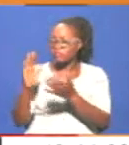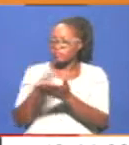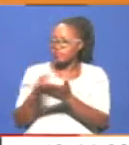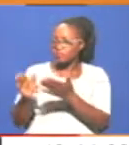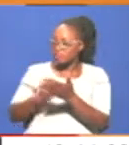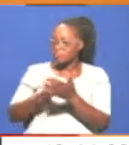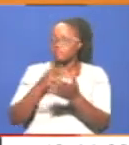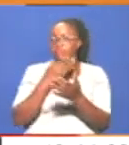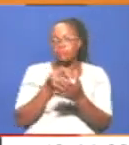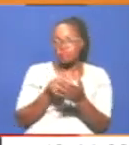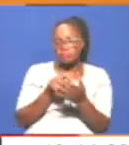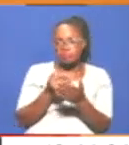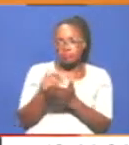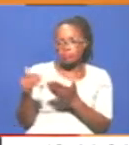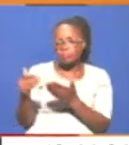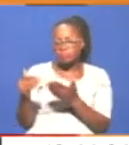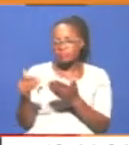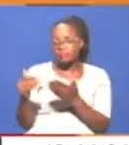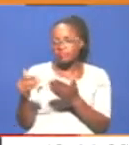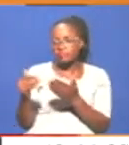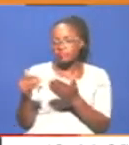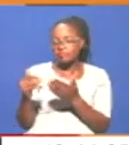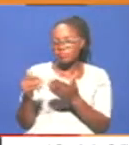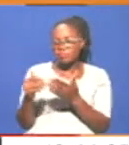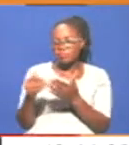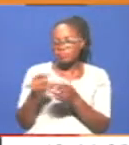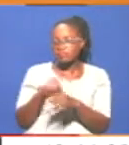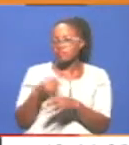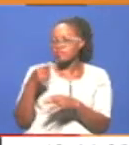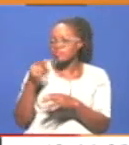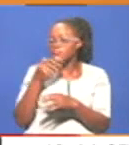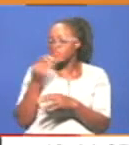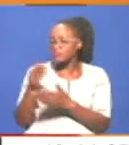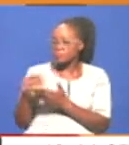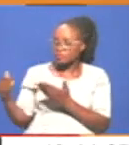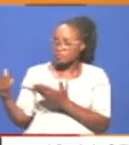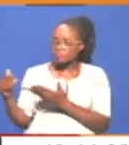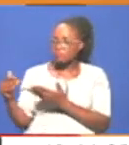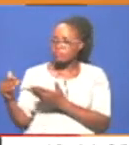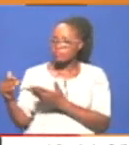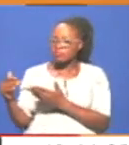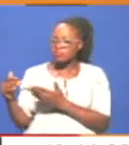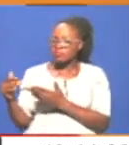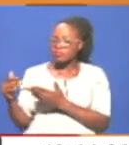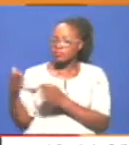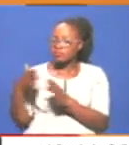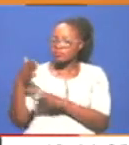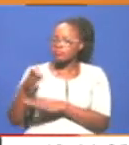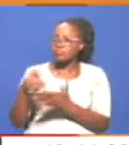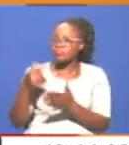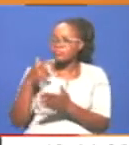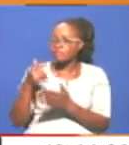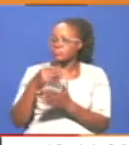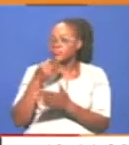and the men's part. Well, now when you say the men's part, over time we have actually gone beyond what you'd say a men's part,